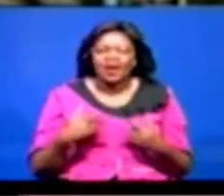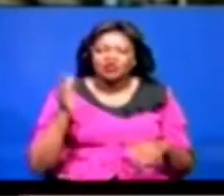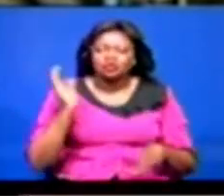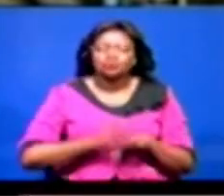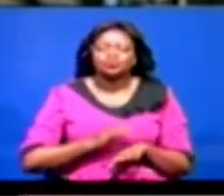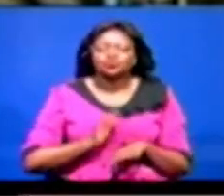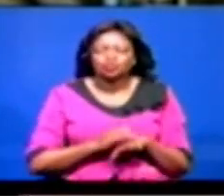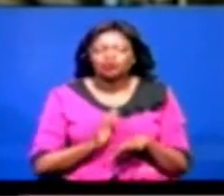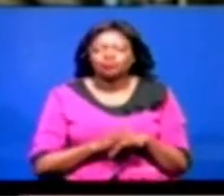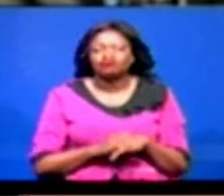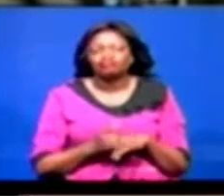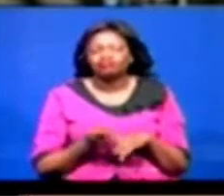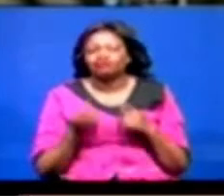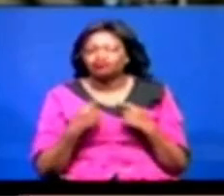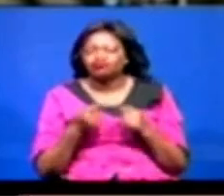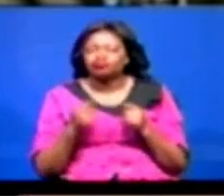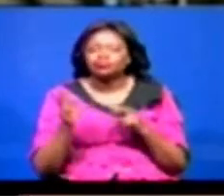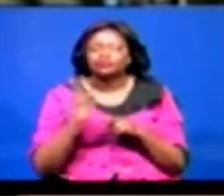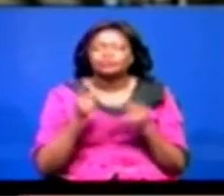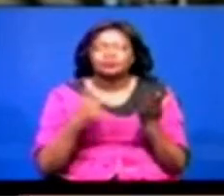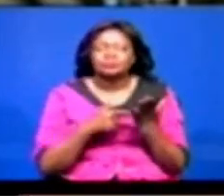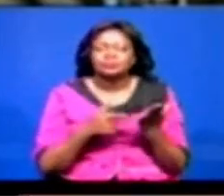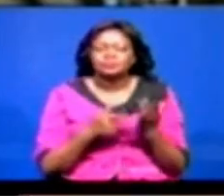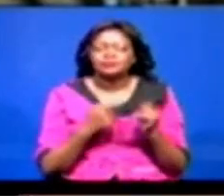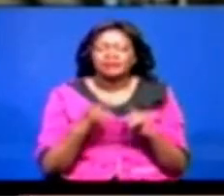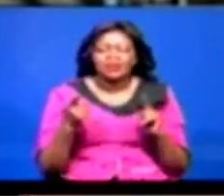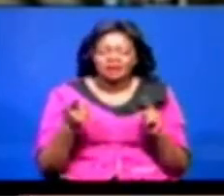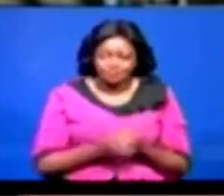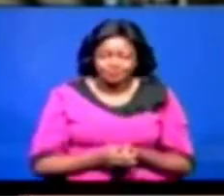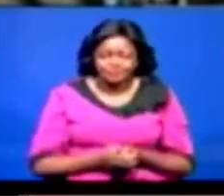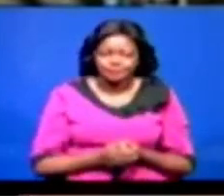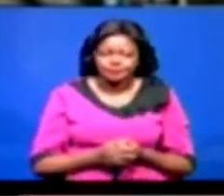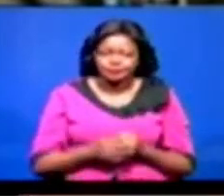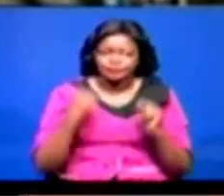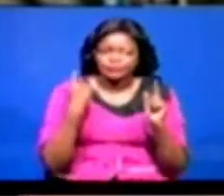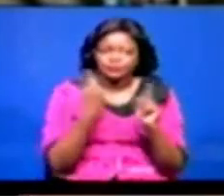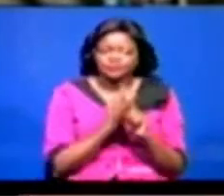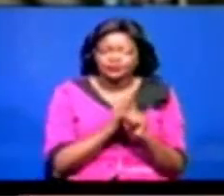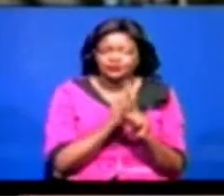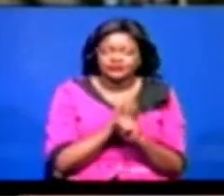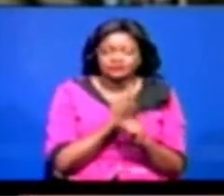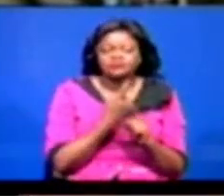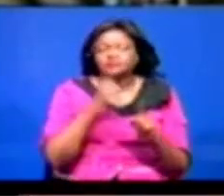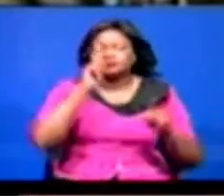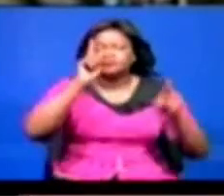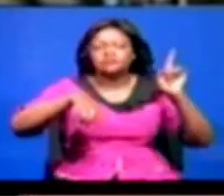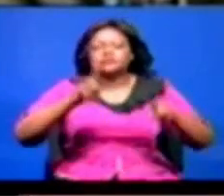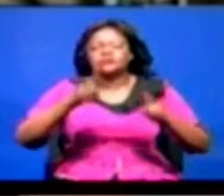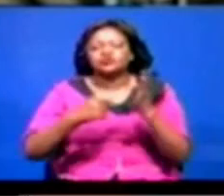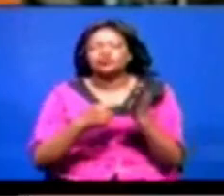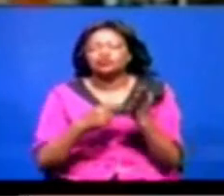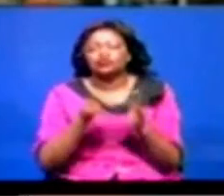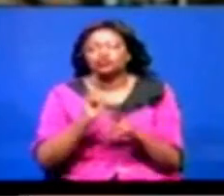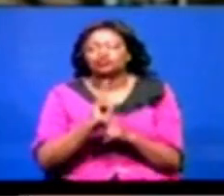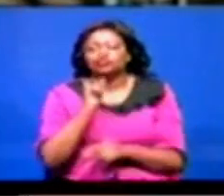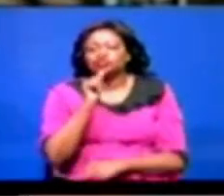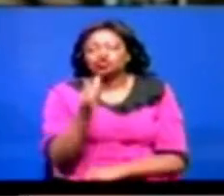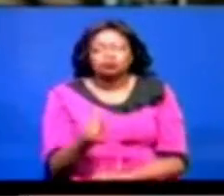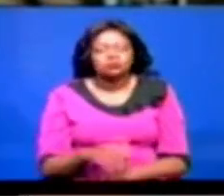at using technology, but the various forms of technology that were used were not were in